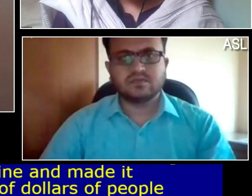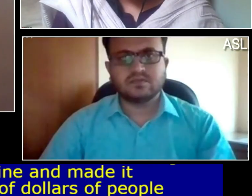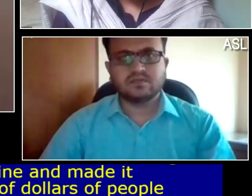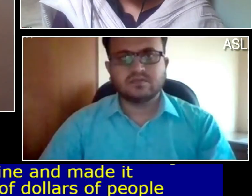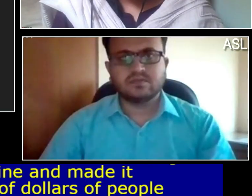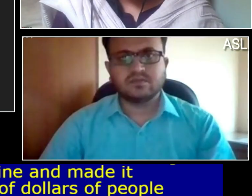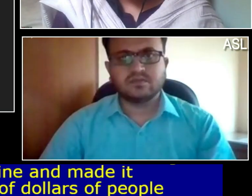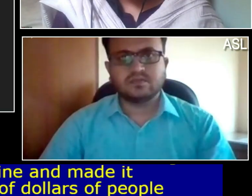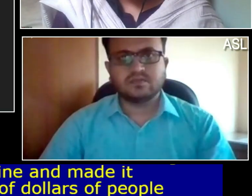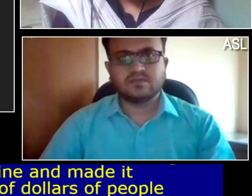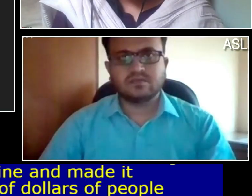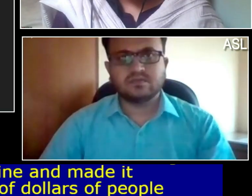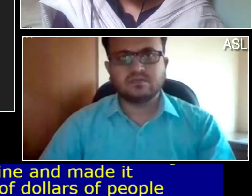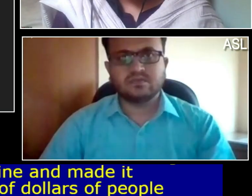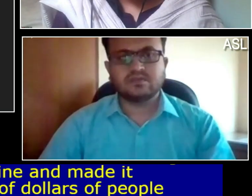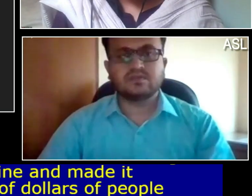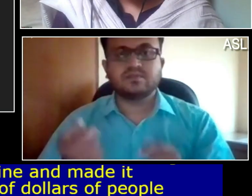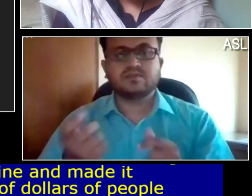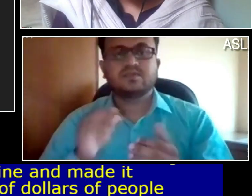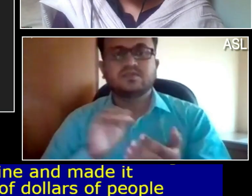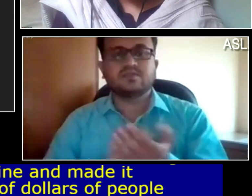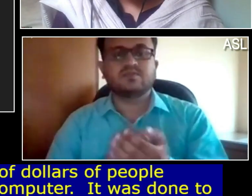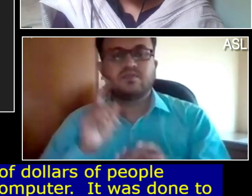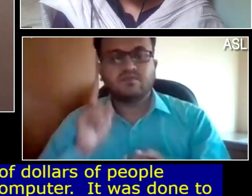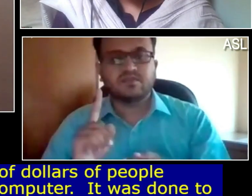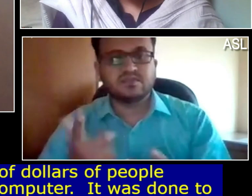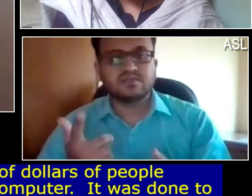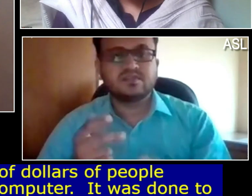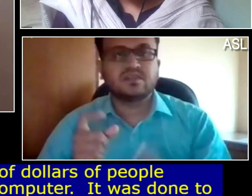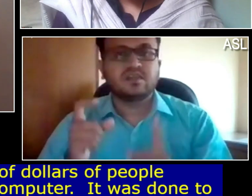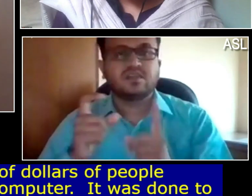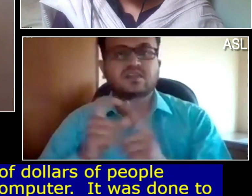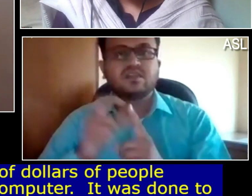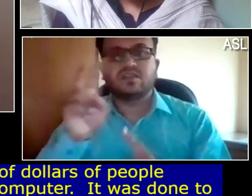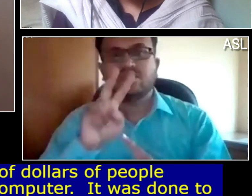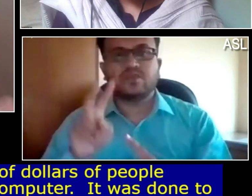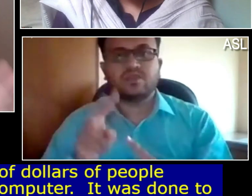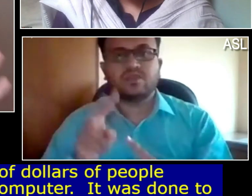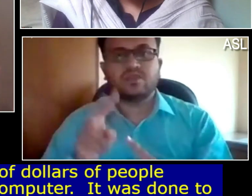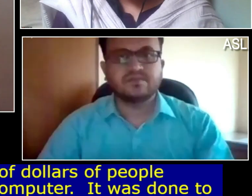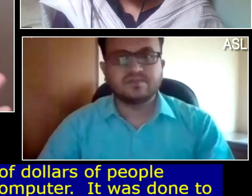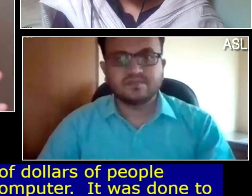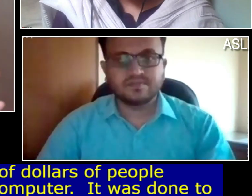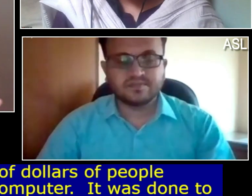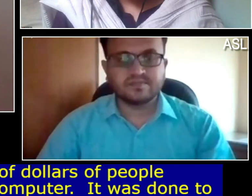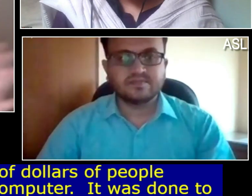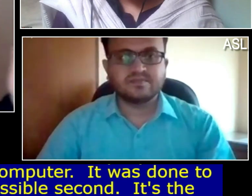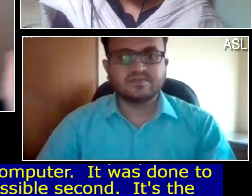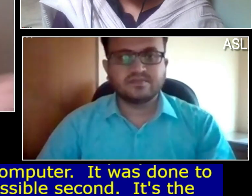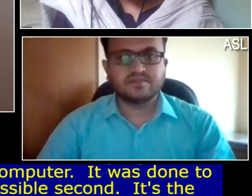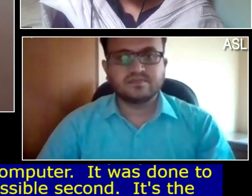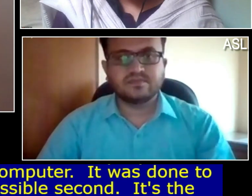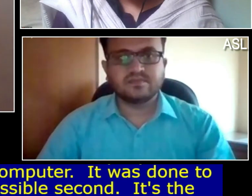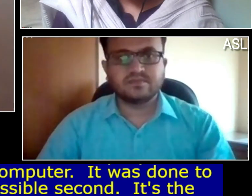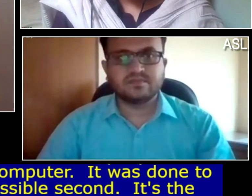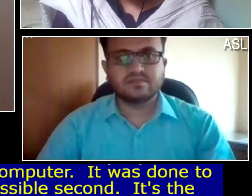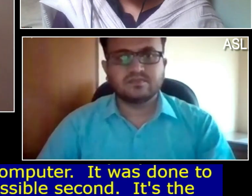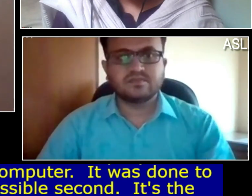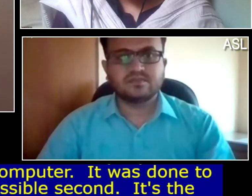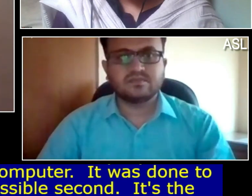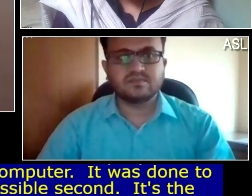first and to make things accessible second, is the truth. I've got way more examples, but from either end,